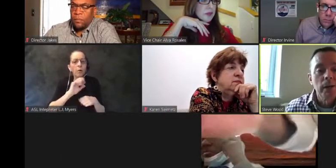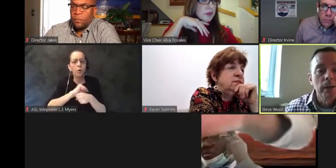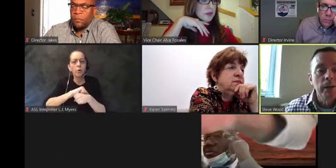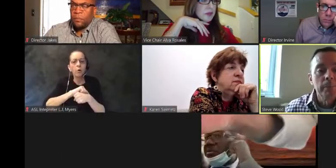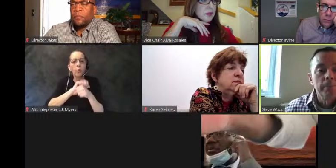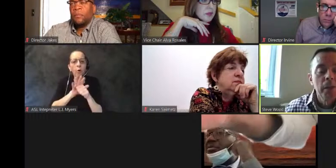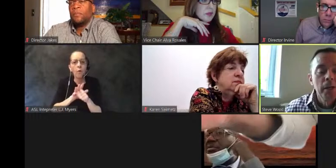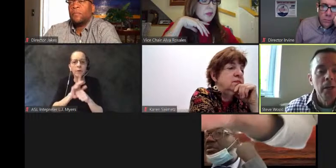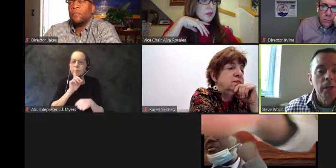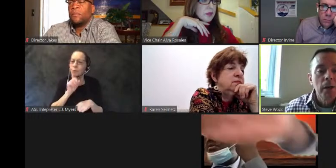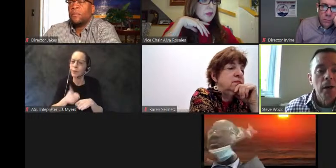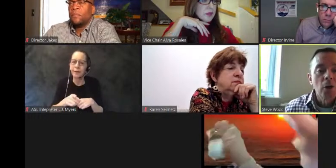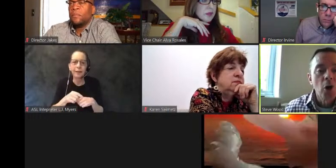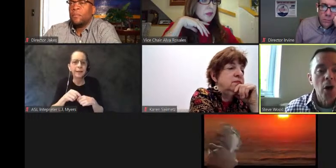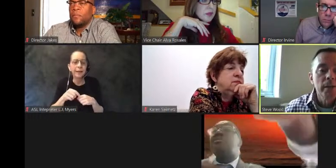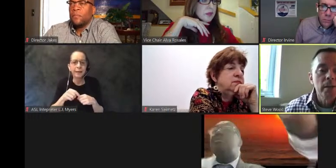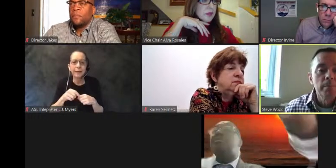really